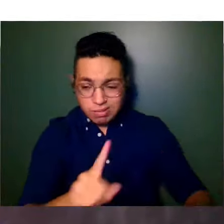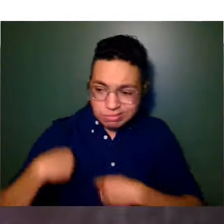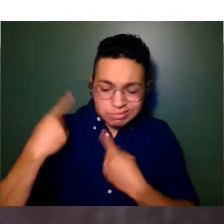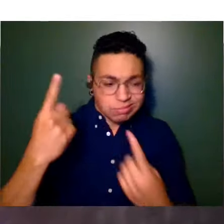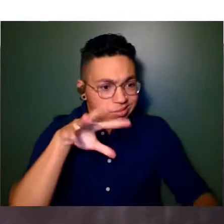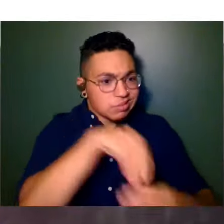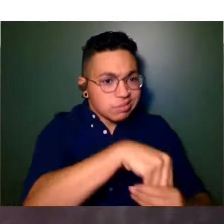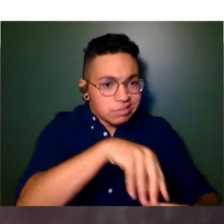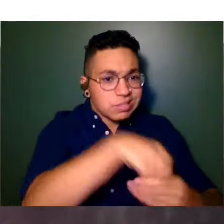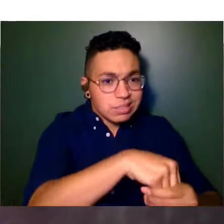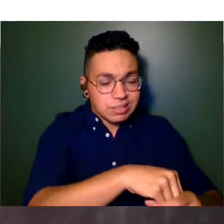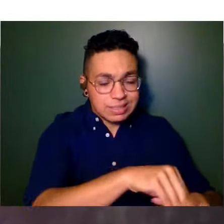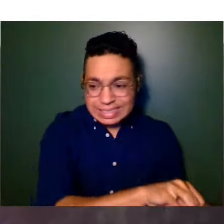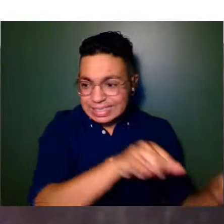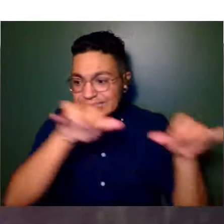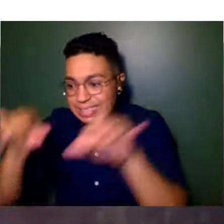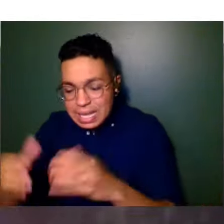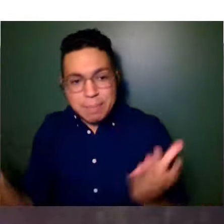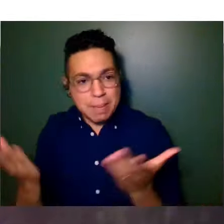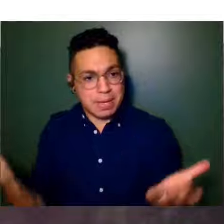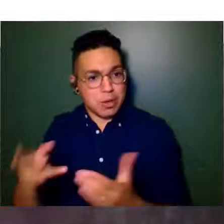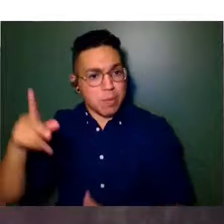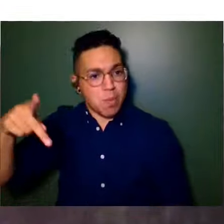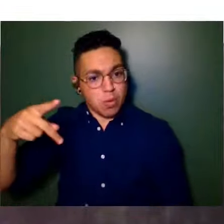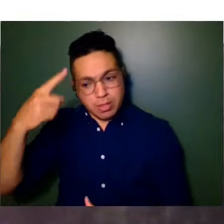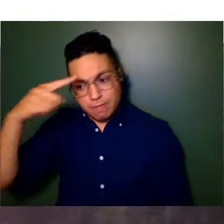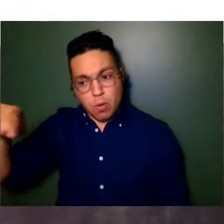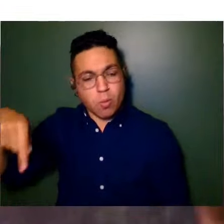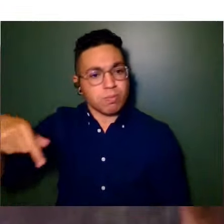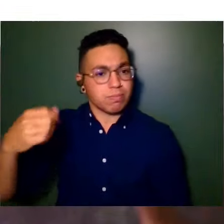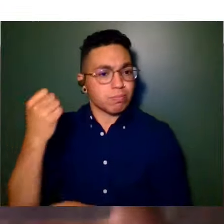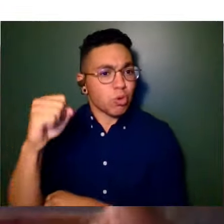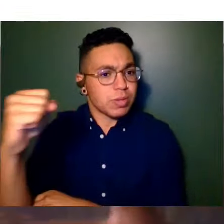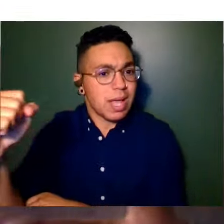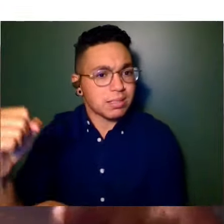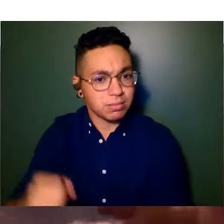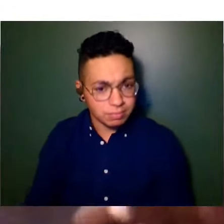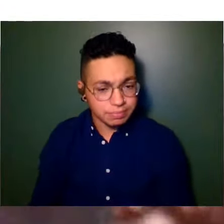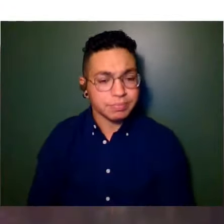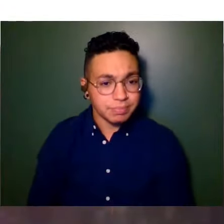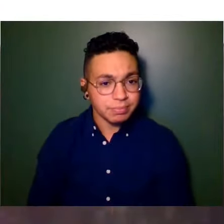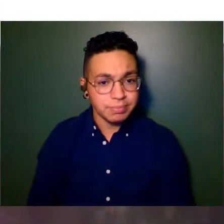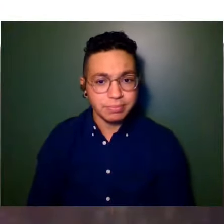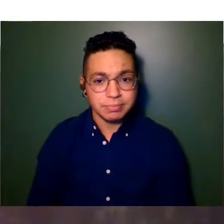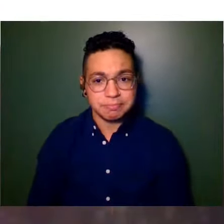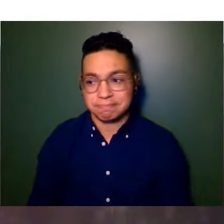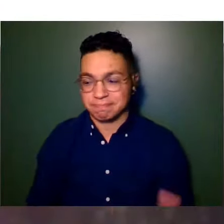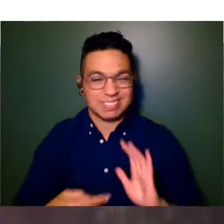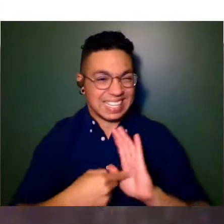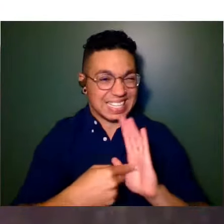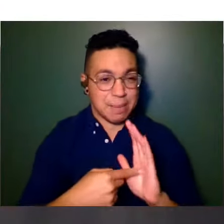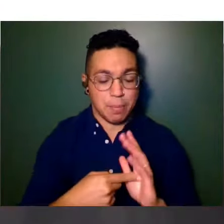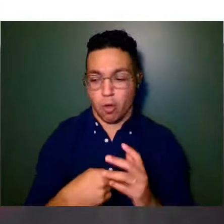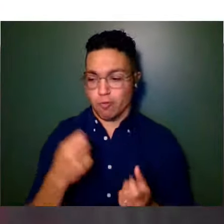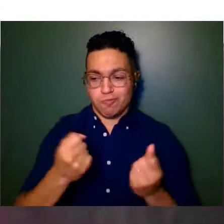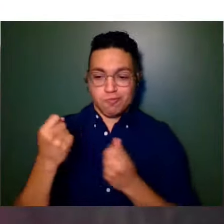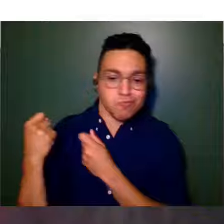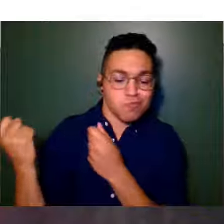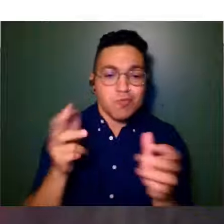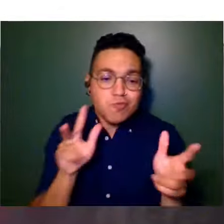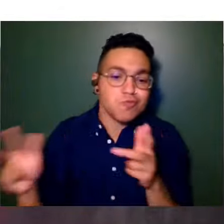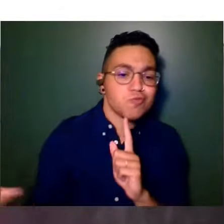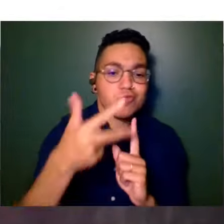here in Portland, which is, just like driving up on people, putting them in